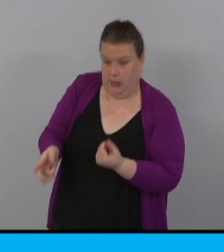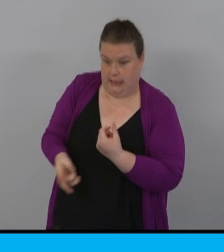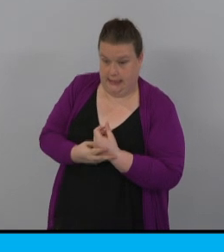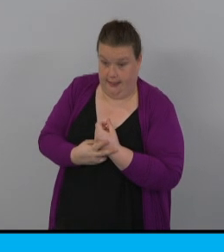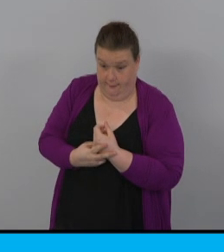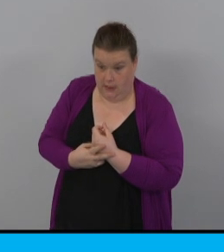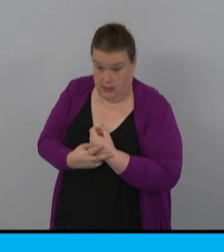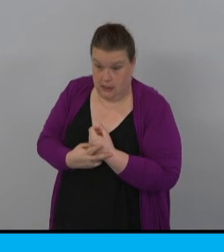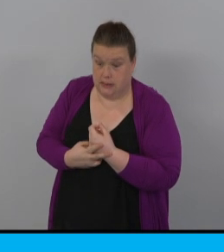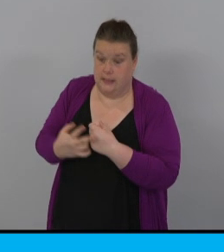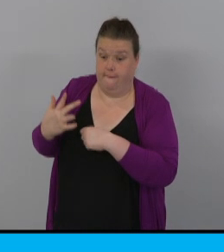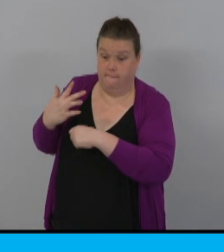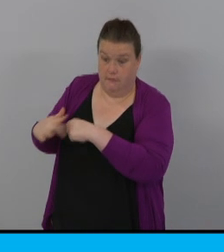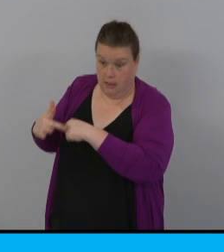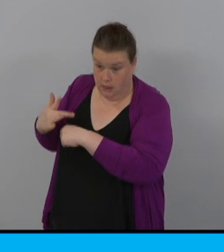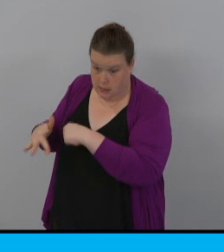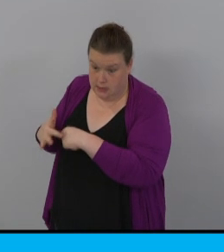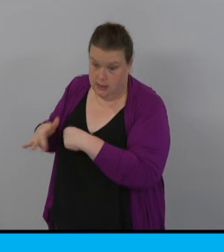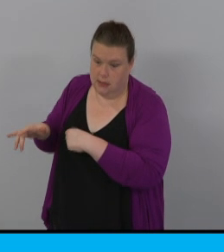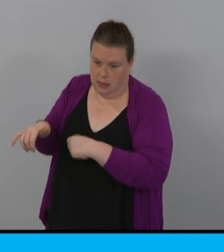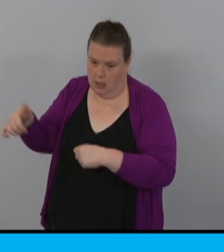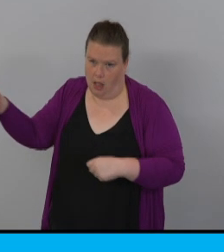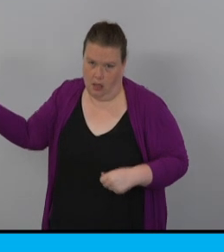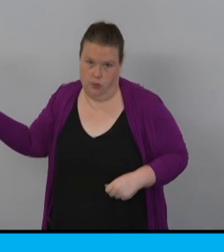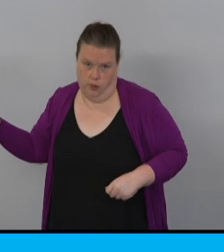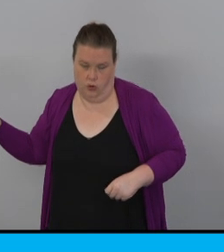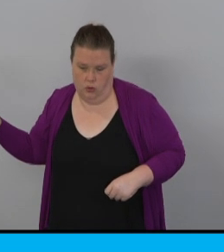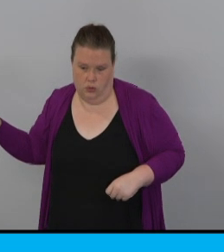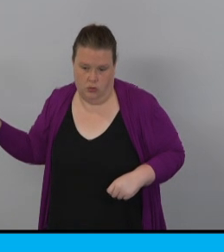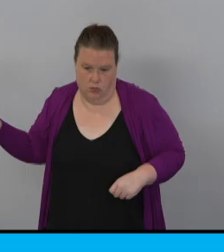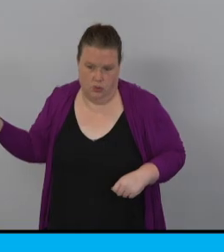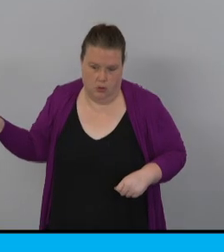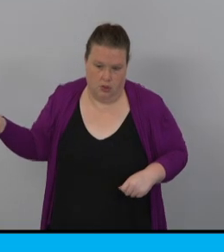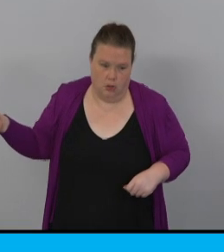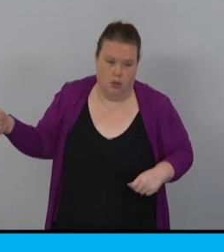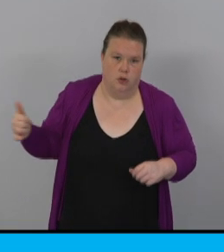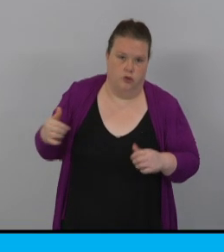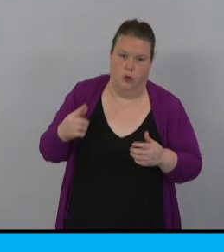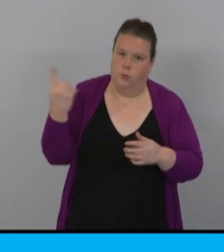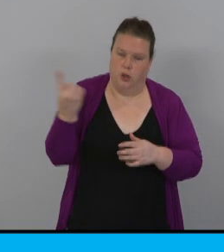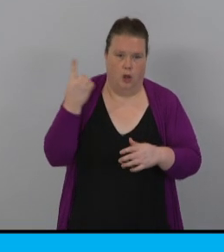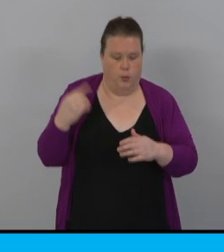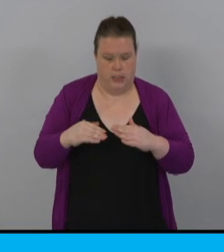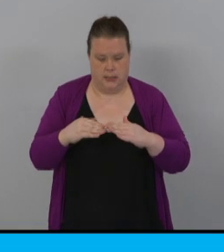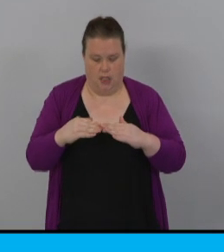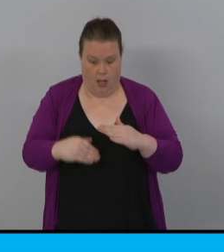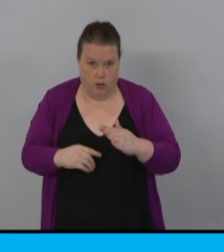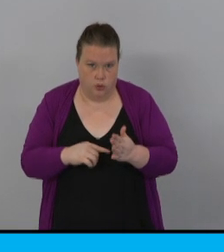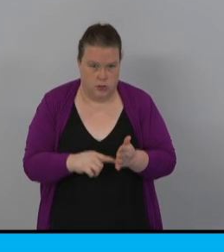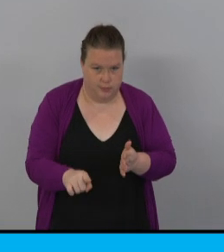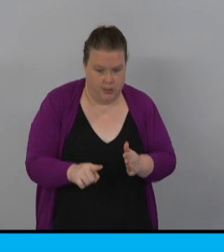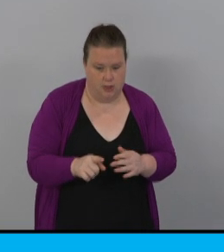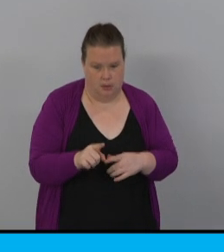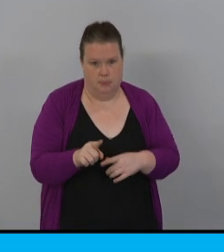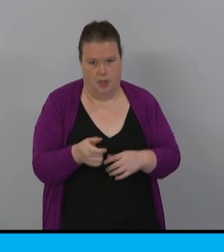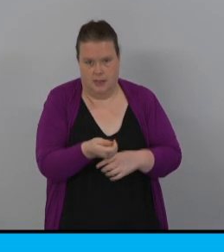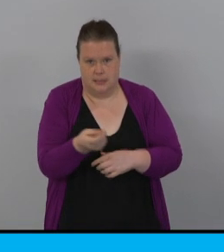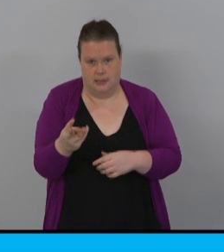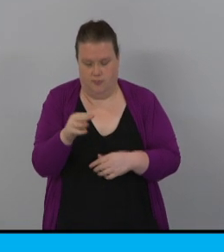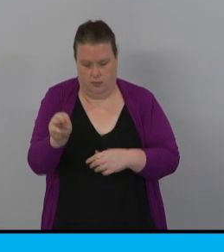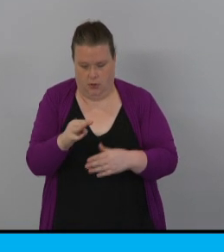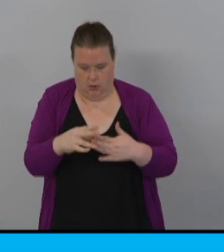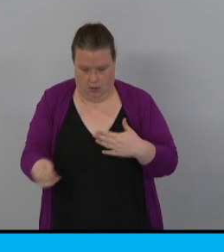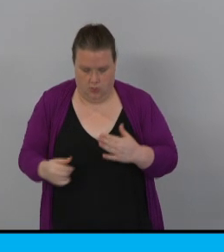and other under expenditures, we always underspend by several $1 million. The proposed ending fund balance